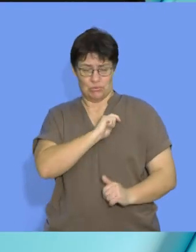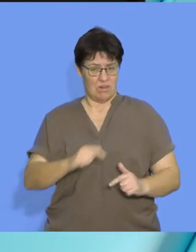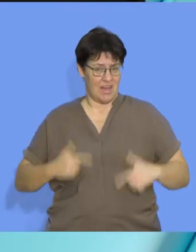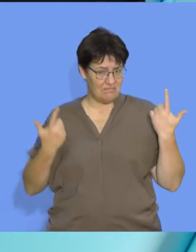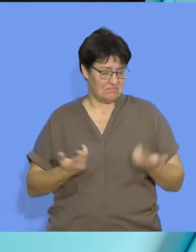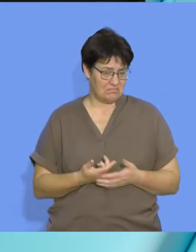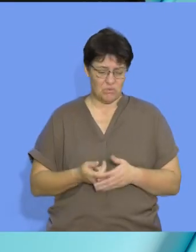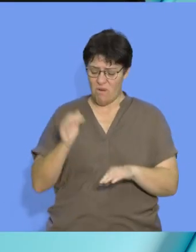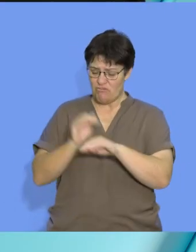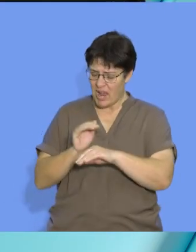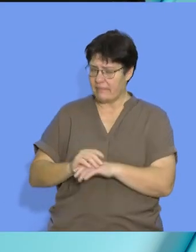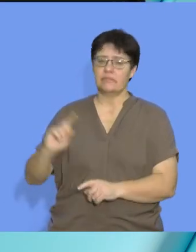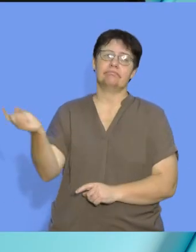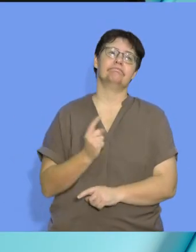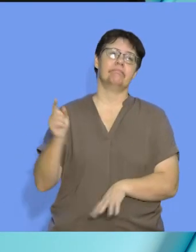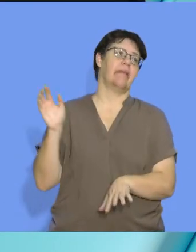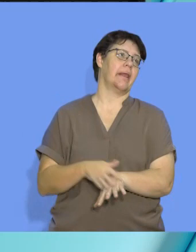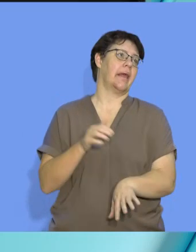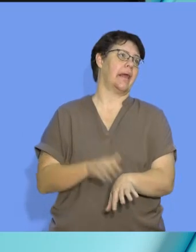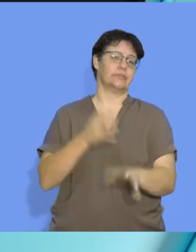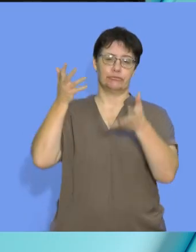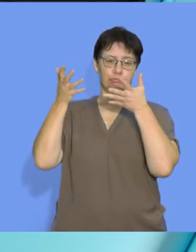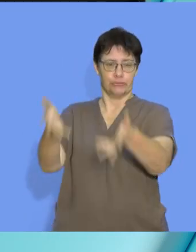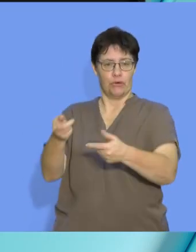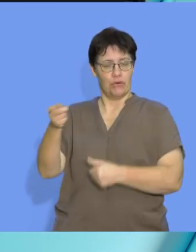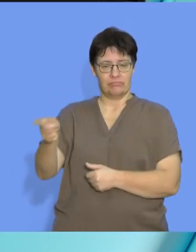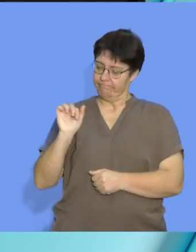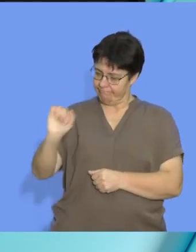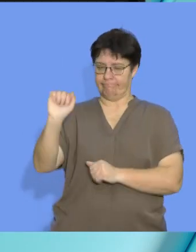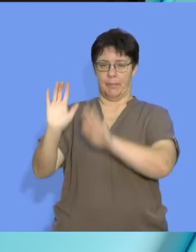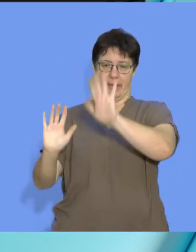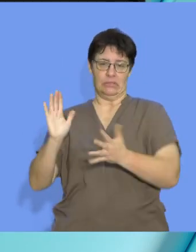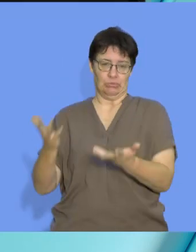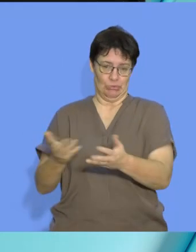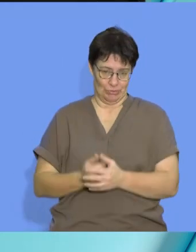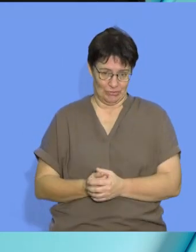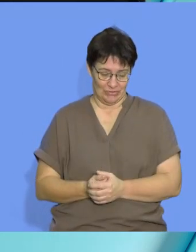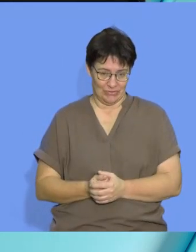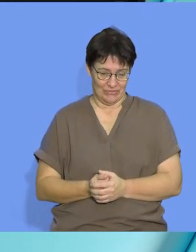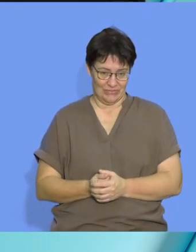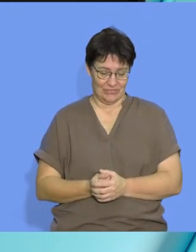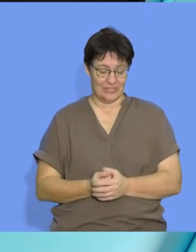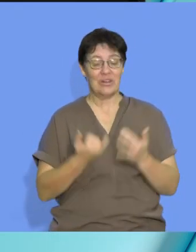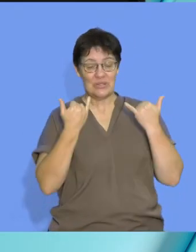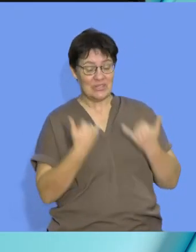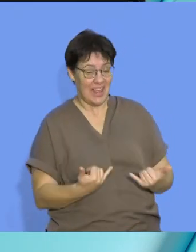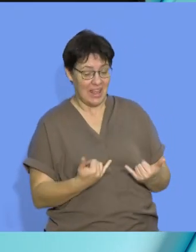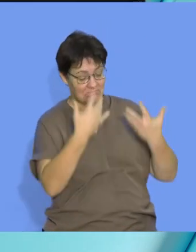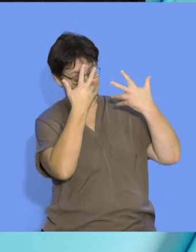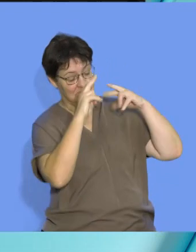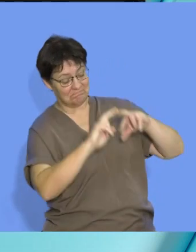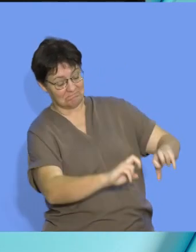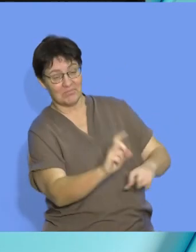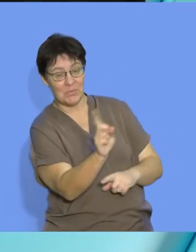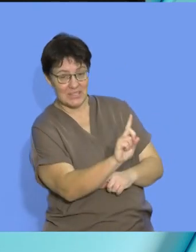mate is always late and you say, well, it's a pattern of theirs to always be late. Today, we are going to look